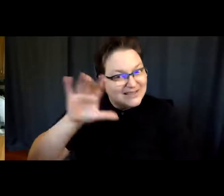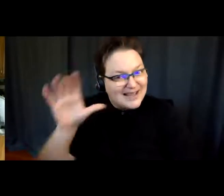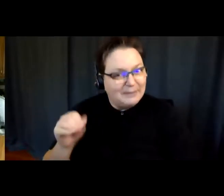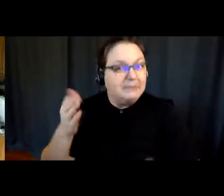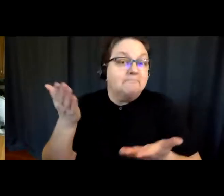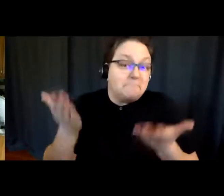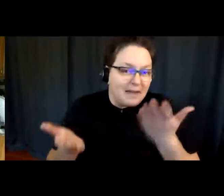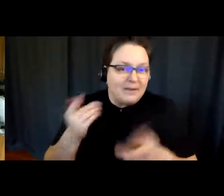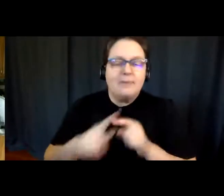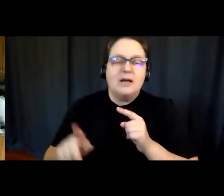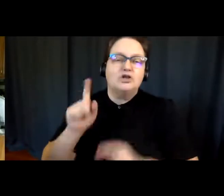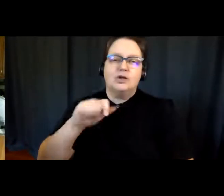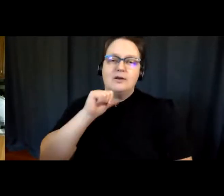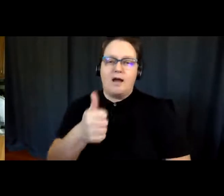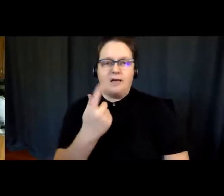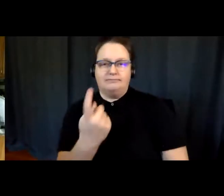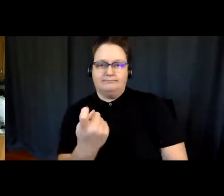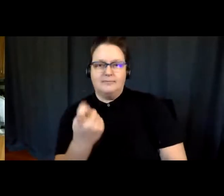shouldn't charge you.